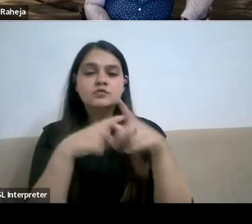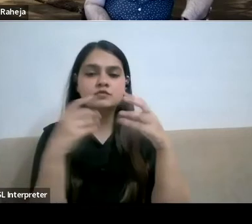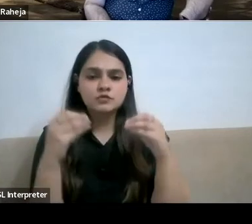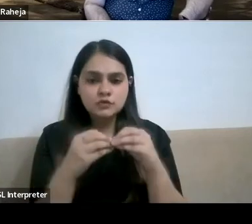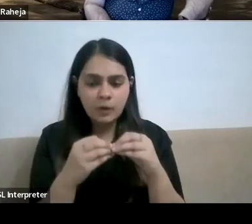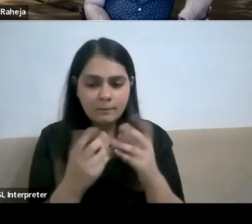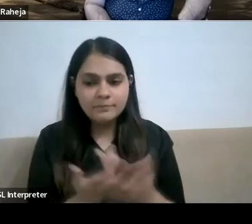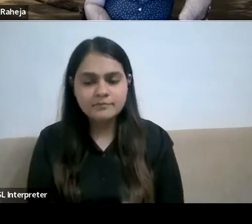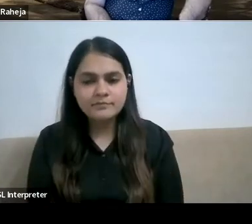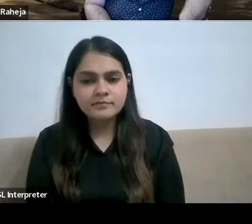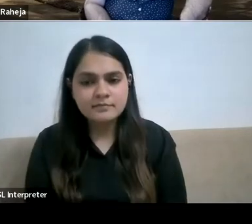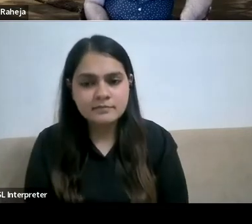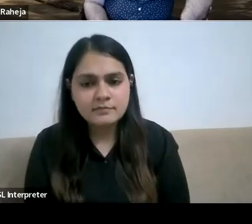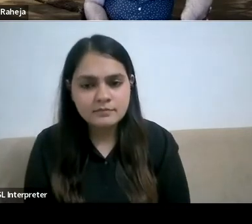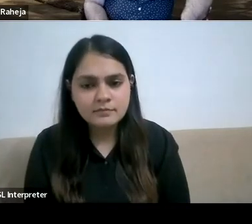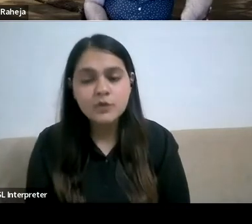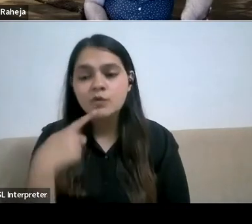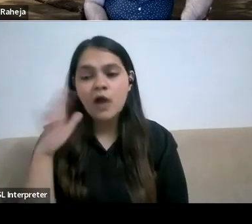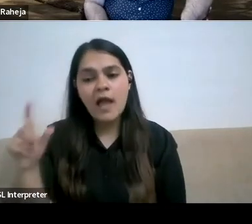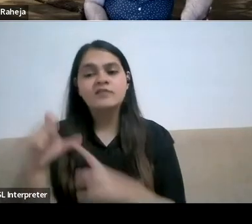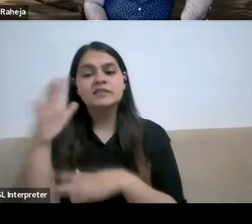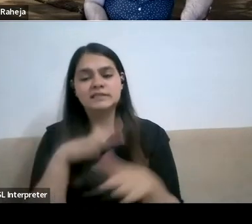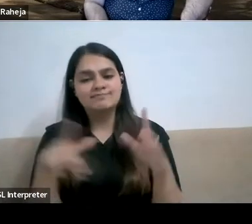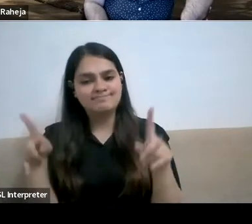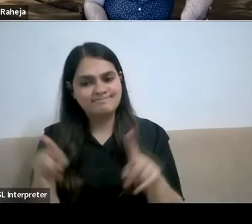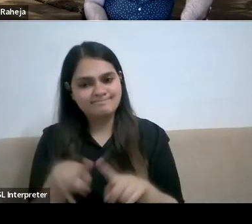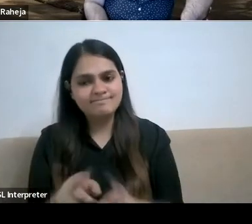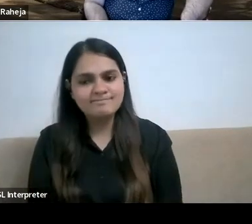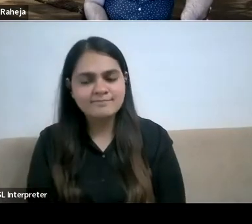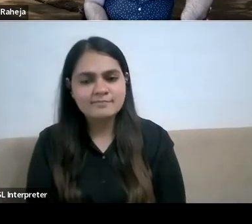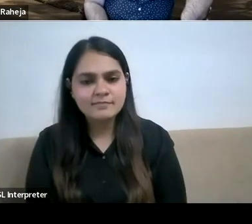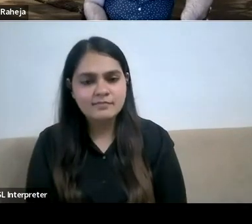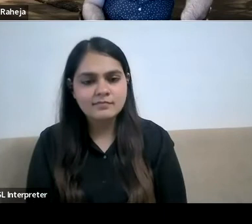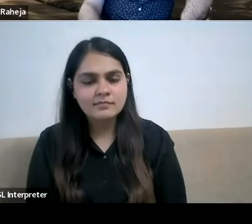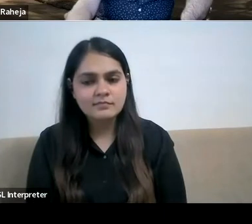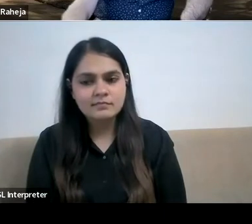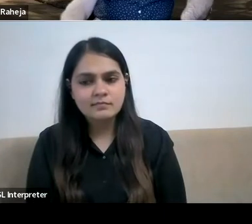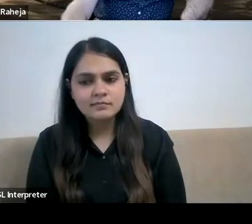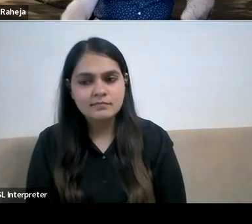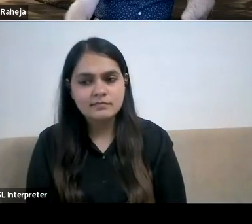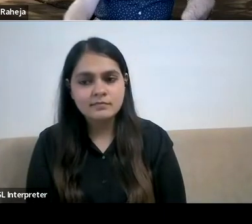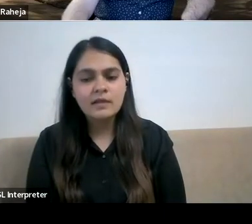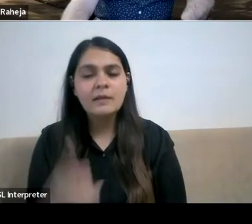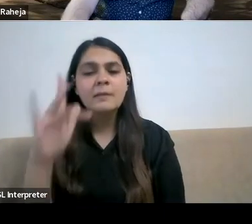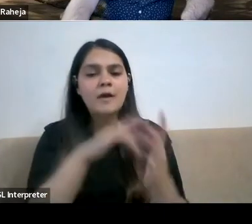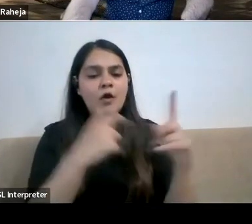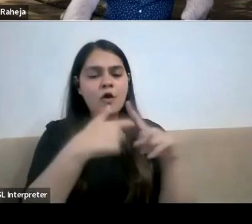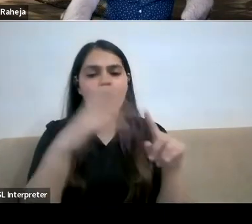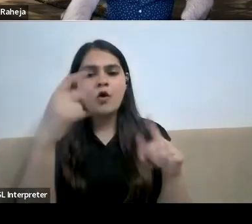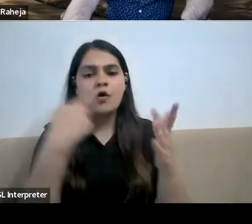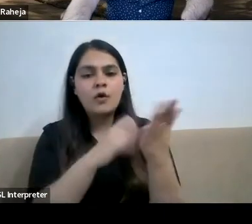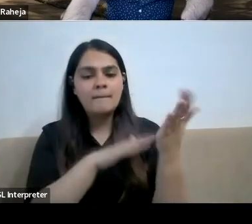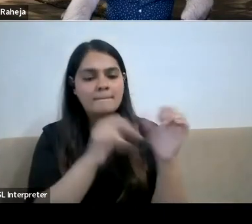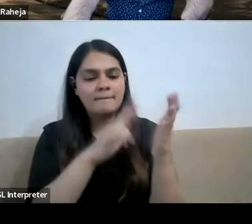are, with disability as well. We are in Karanataka, yes,